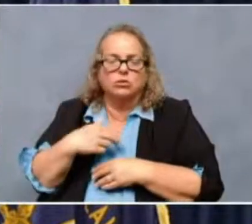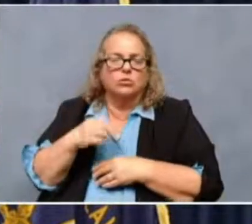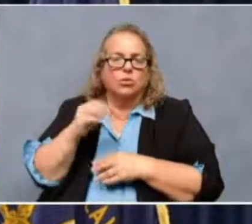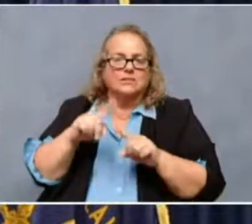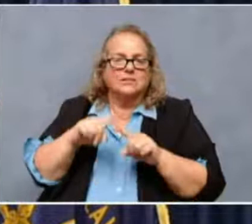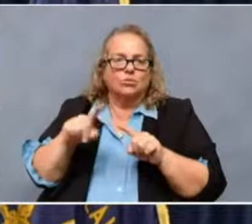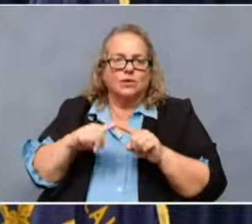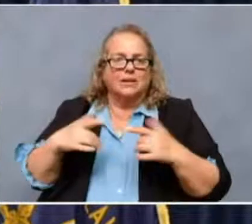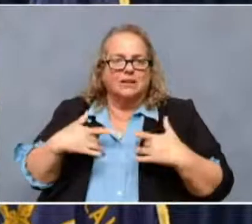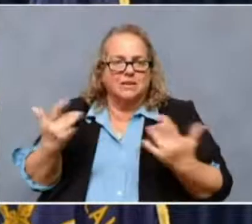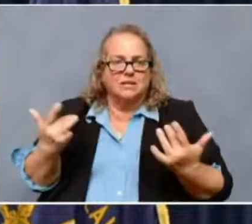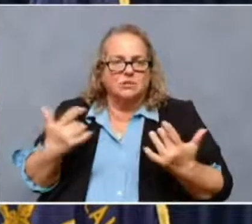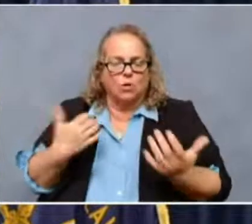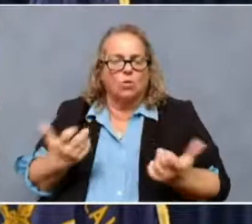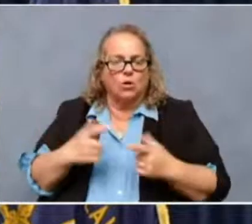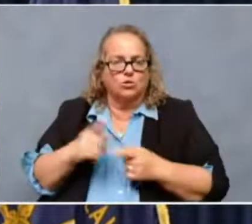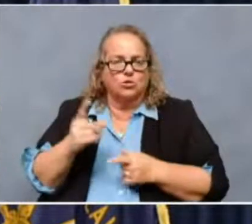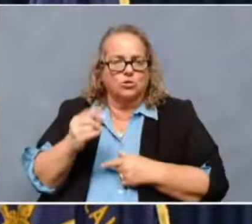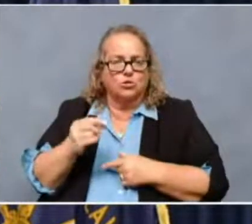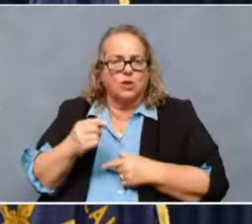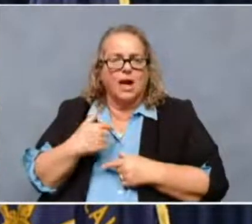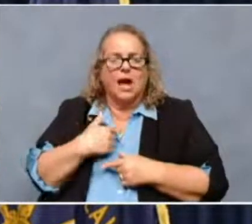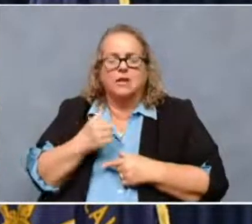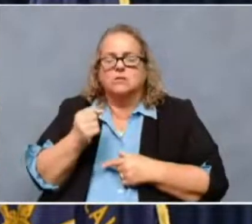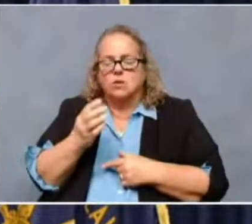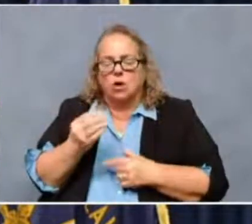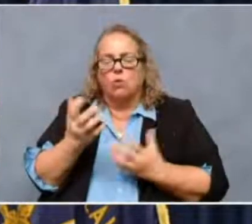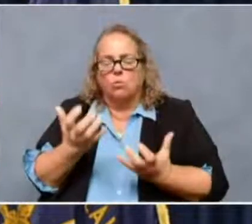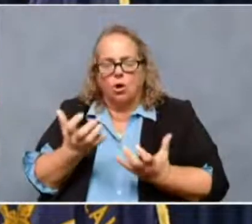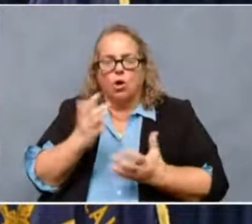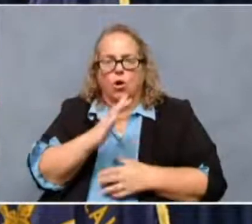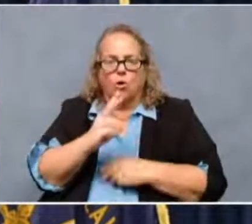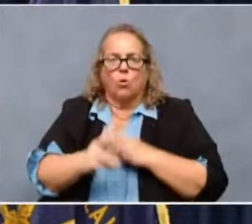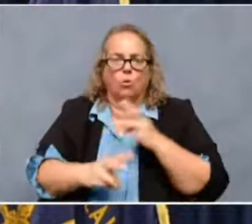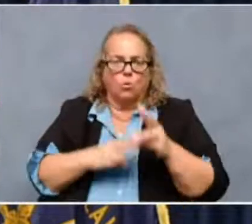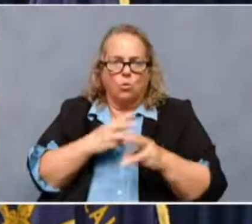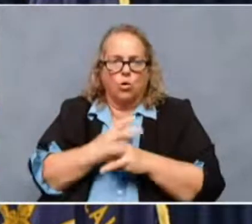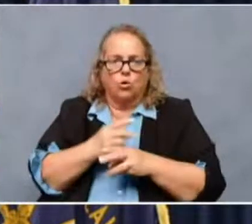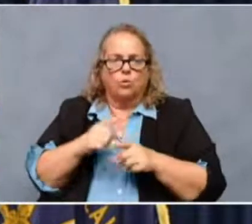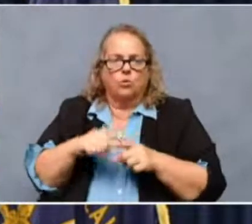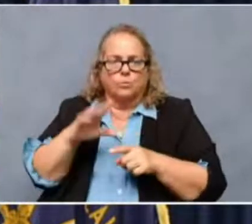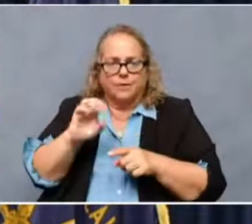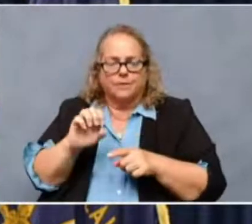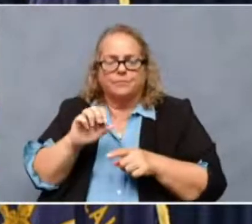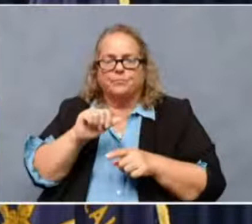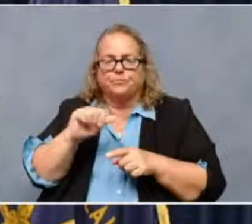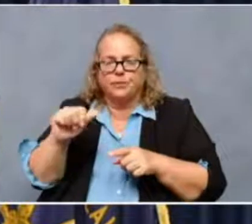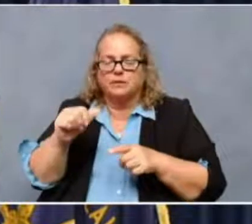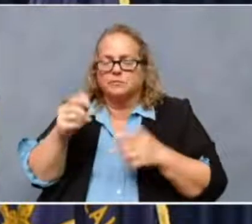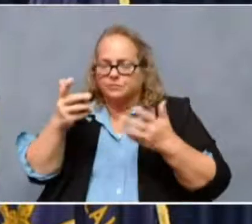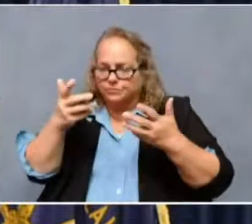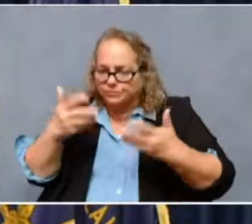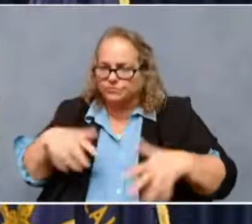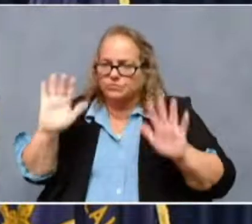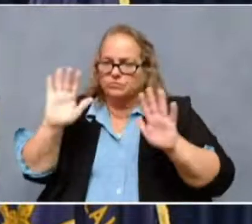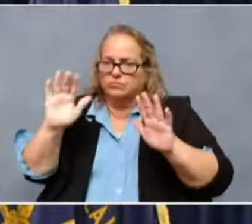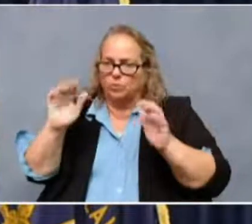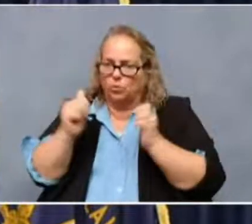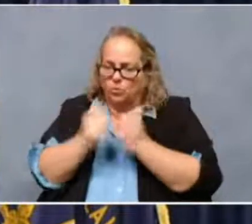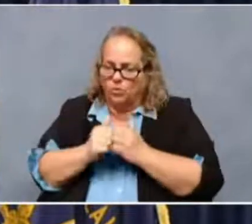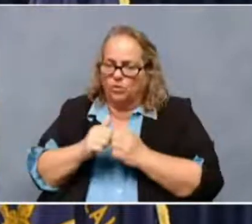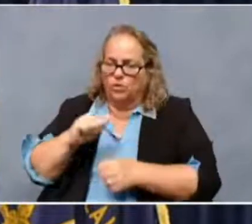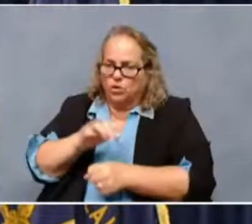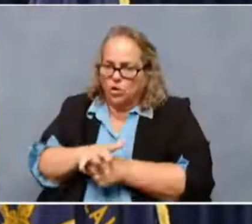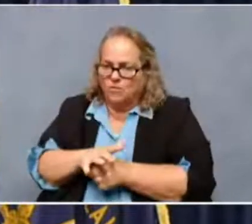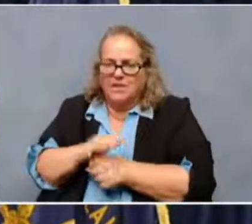we want to do. I so want her world to be a post-pandemic world and not a